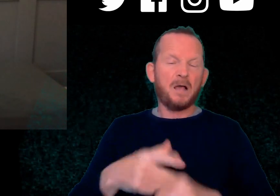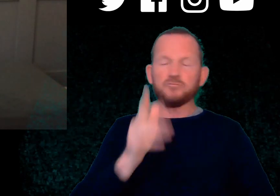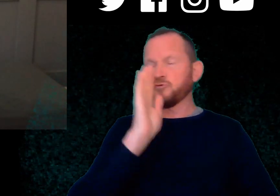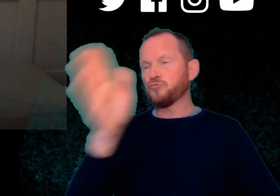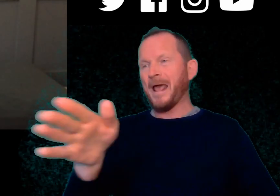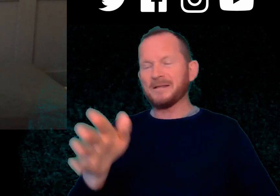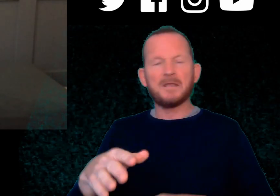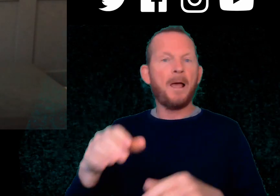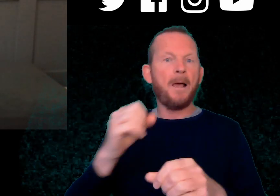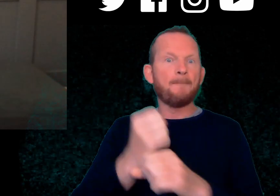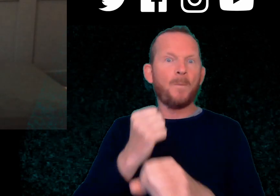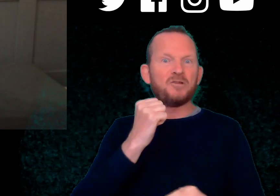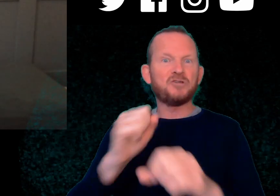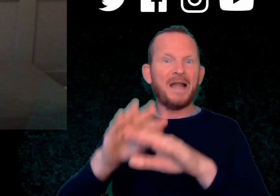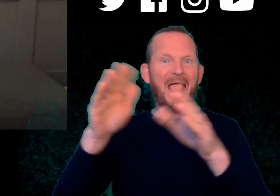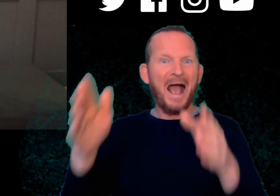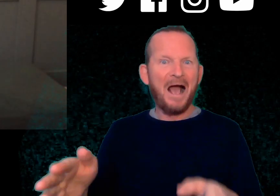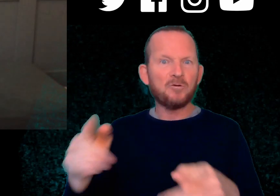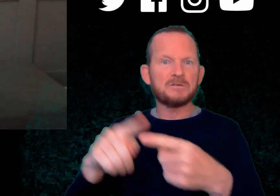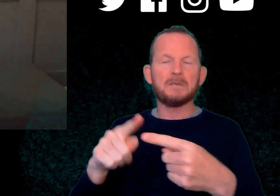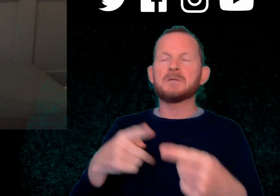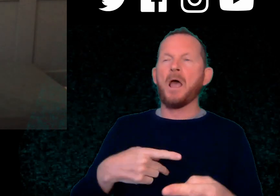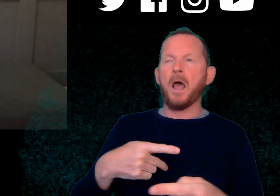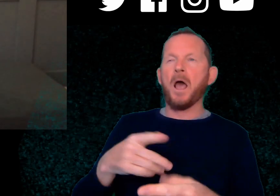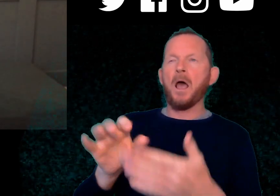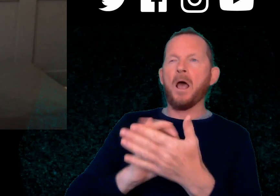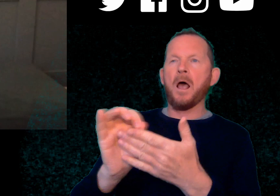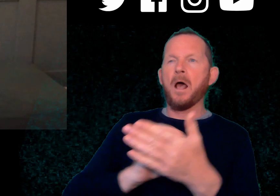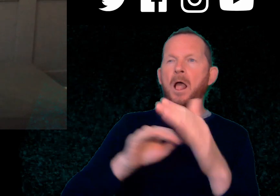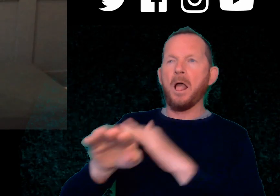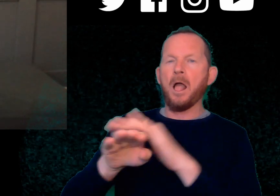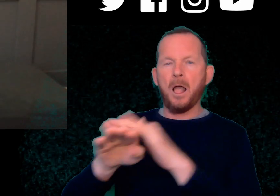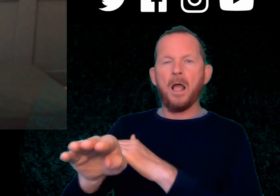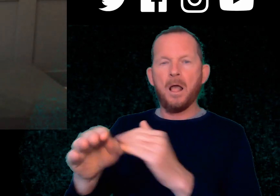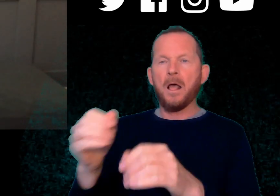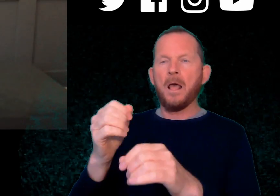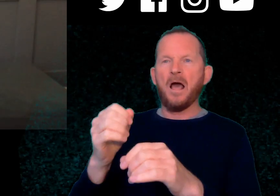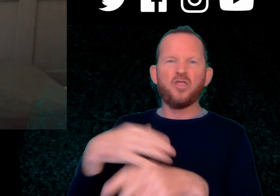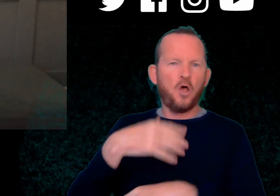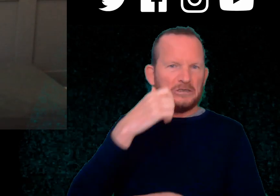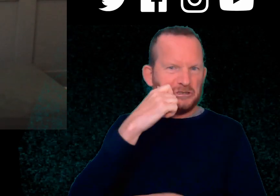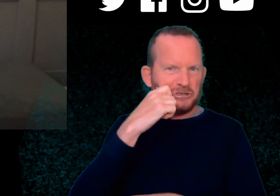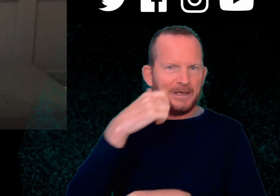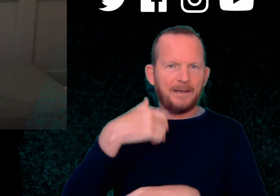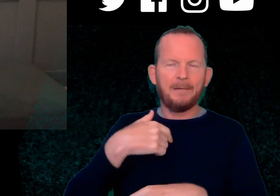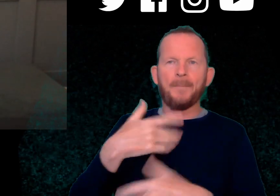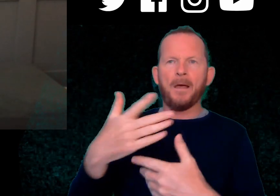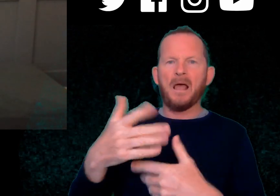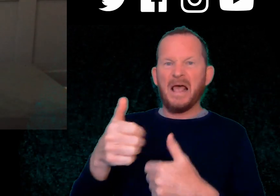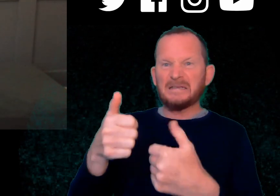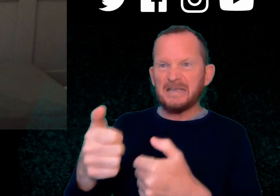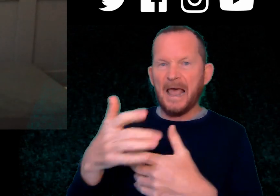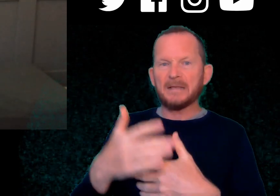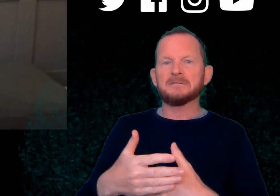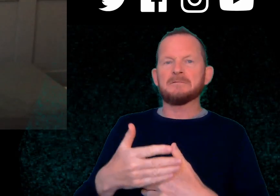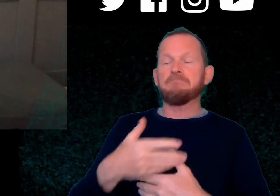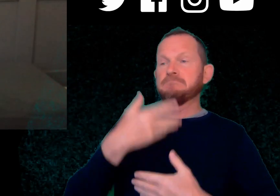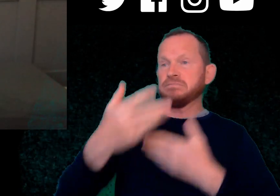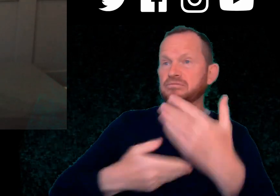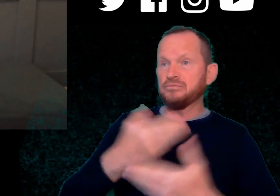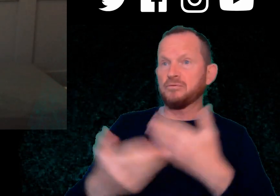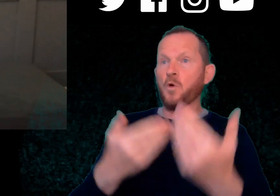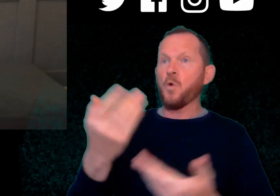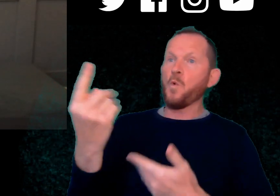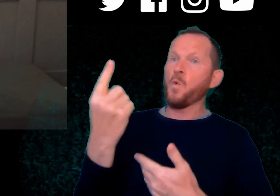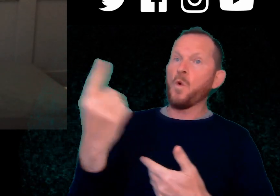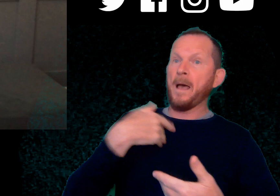to publishing houses, so I started looking for publishers who would accept that, and even those that didn't, thought I'd be a bit cheeky and just send my text in with a bit of a